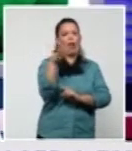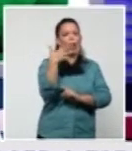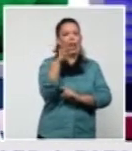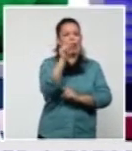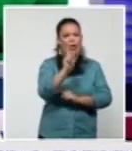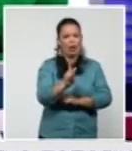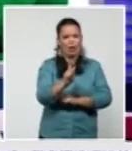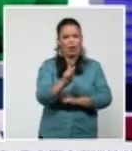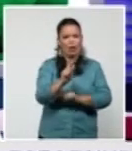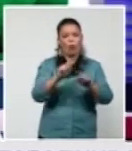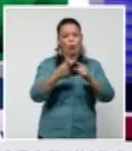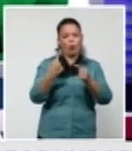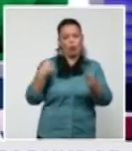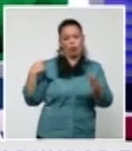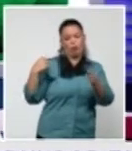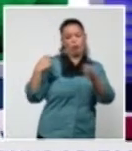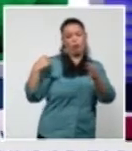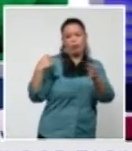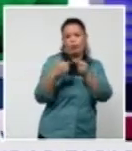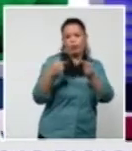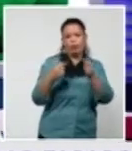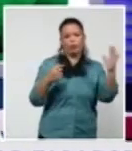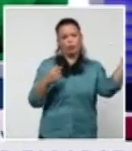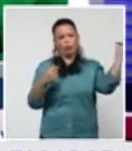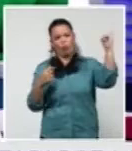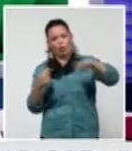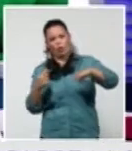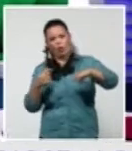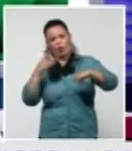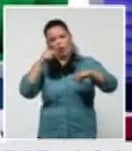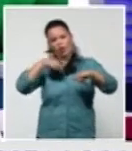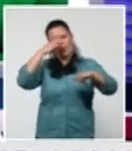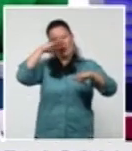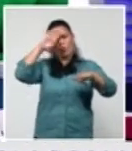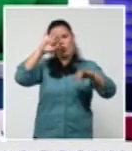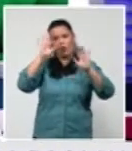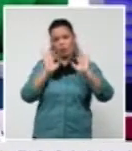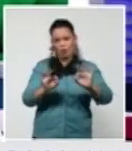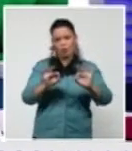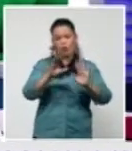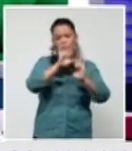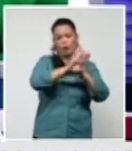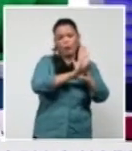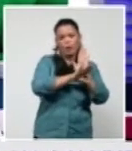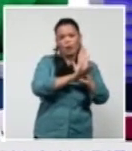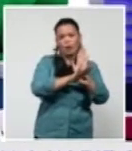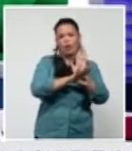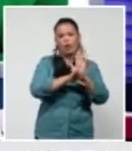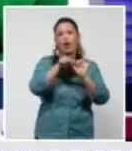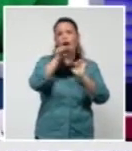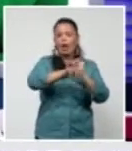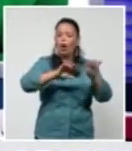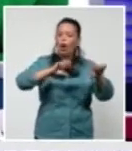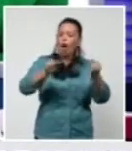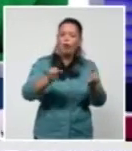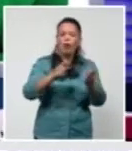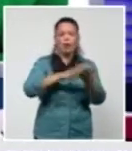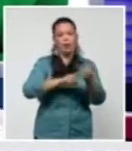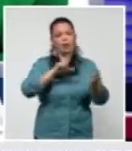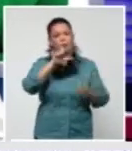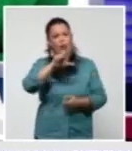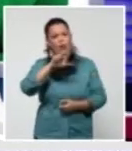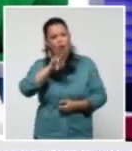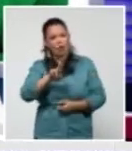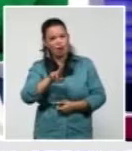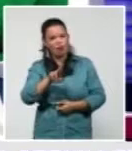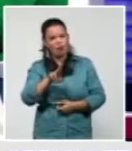Overall, 61.9% of all positive cases on the island since the pandemic began have shown no symptoms at the